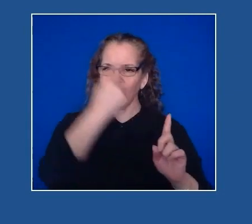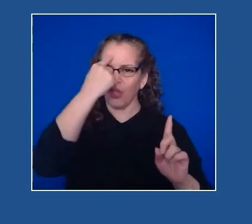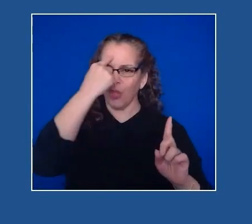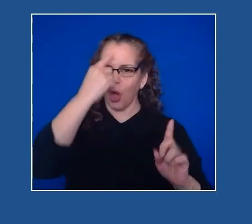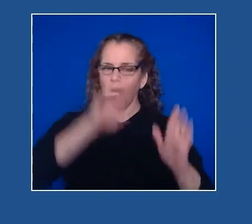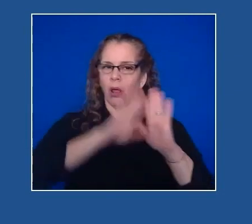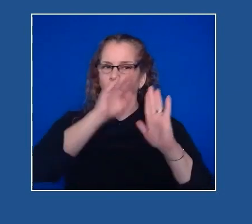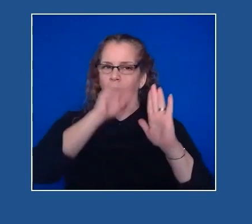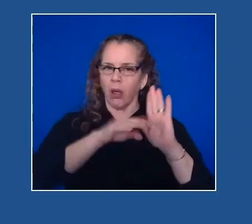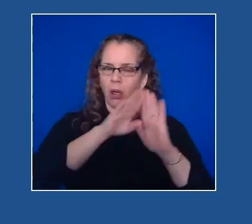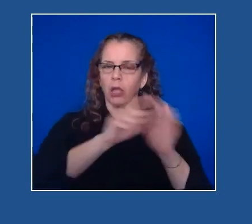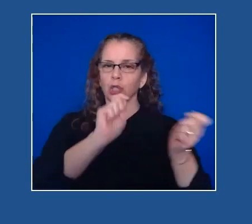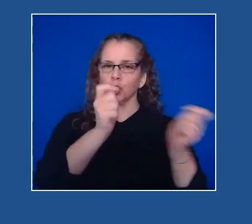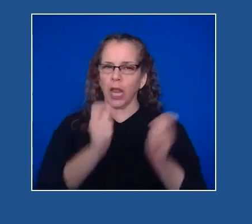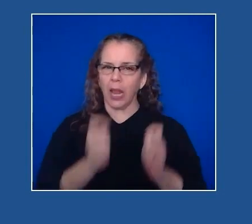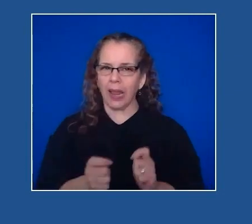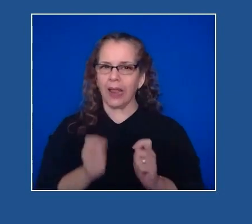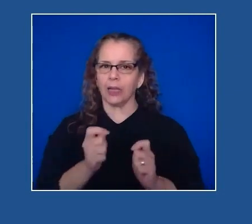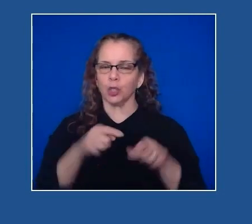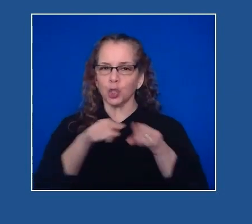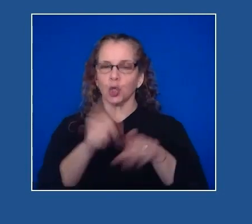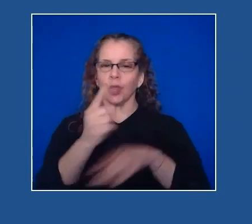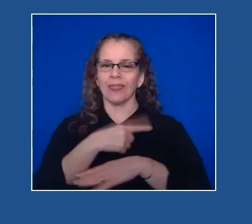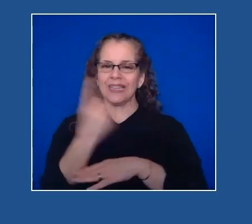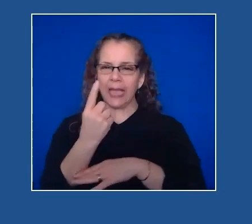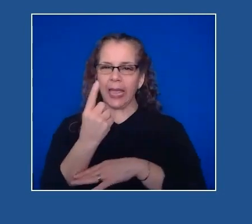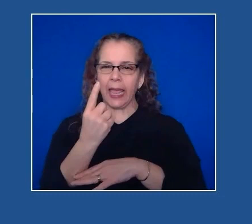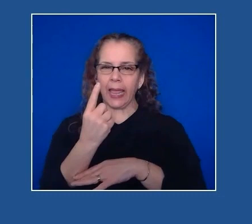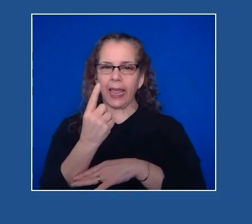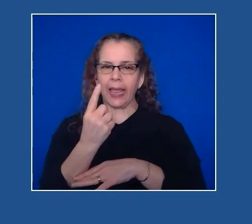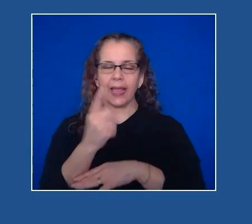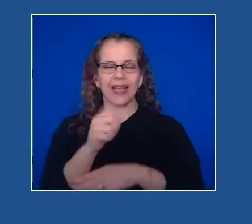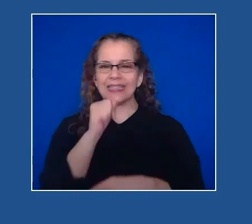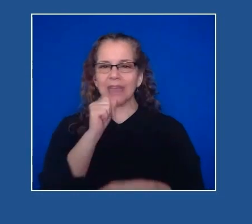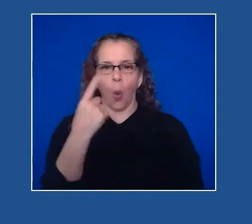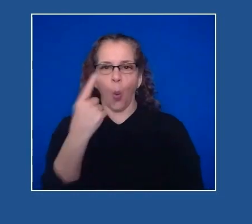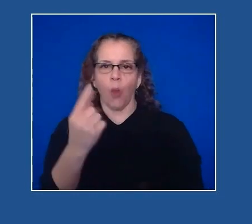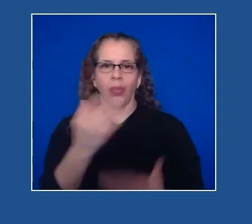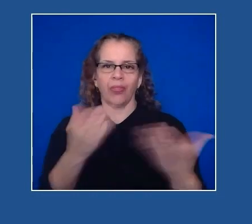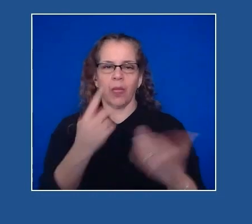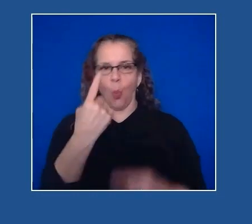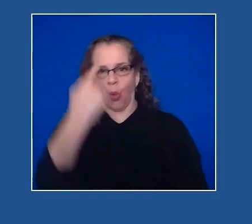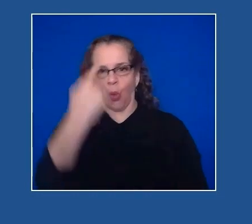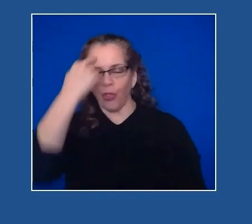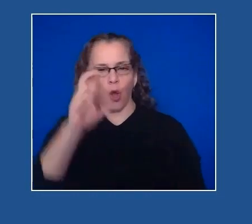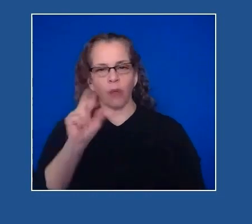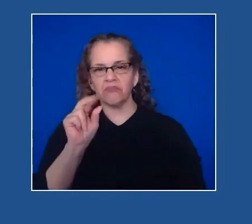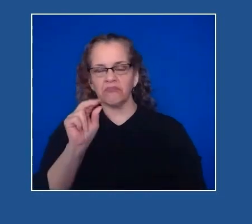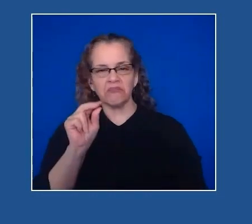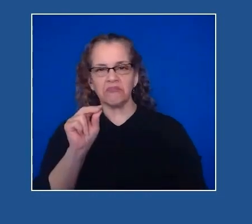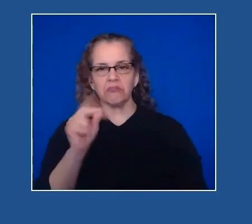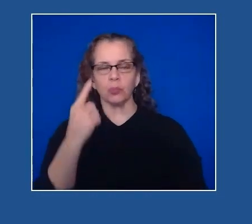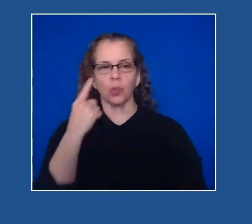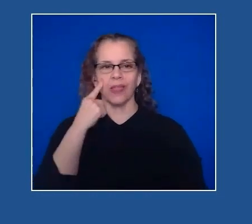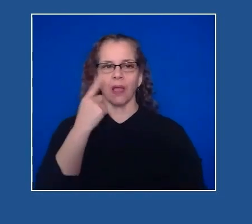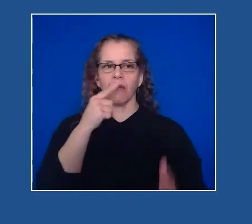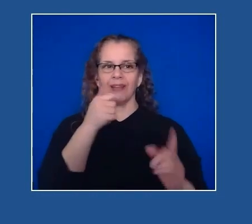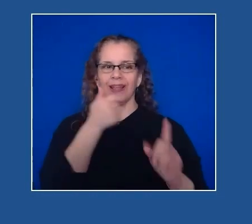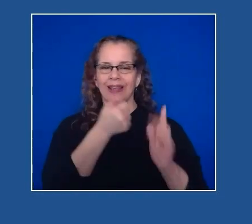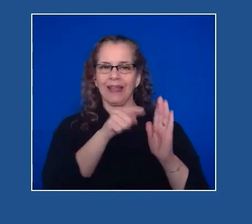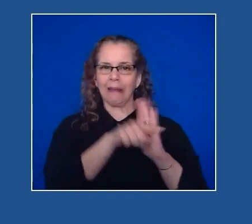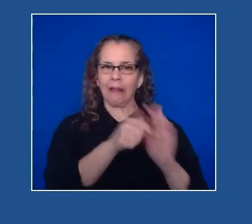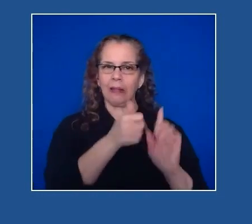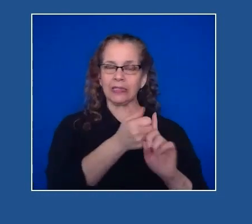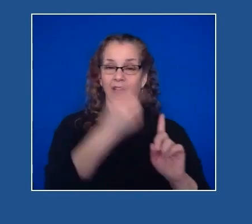deserve kind of more nuanced attention. It's not just one thing. And we can think about suicidal thinking as multidimensional